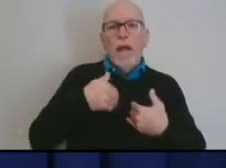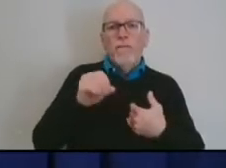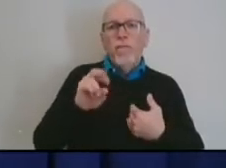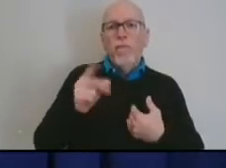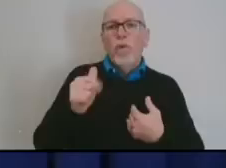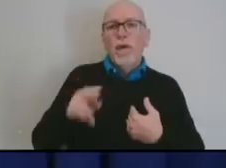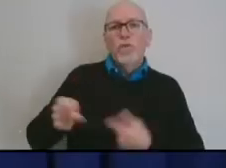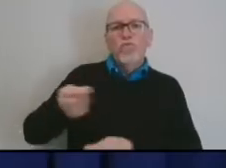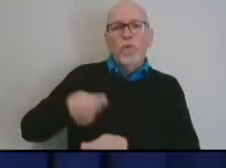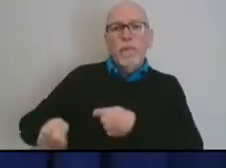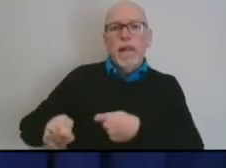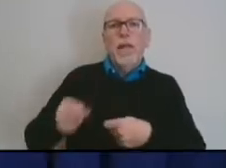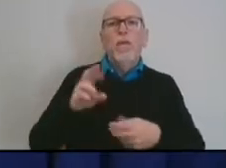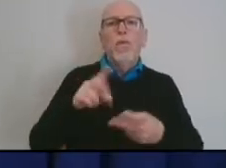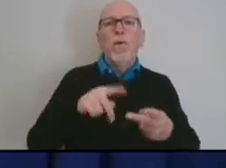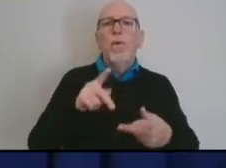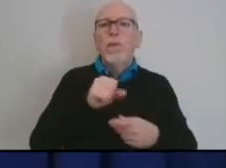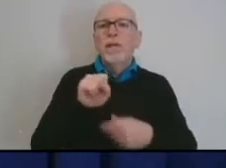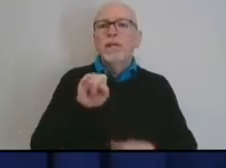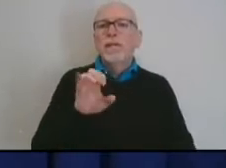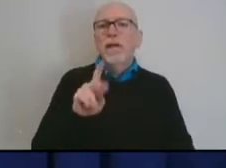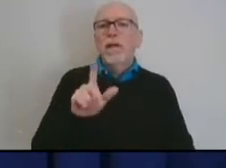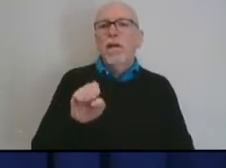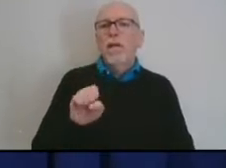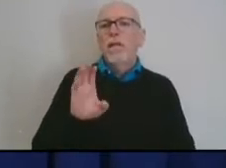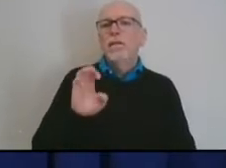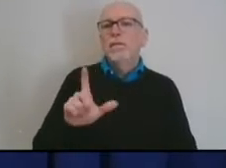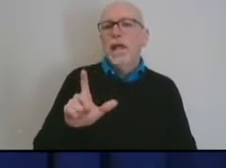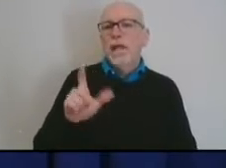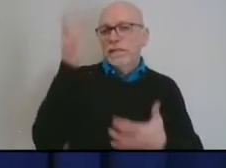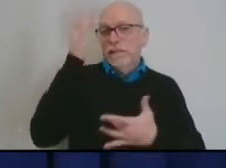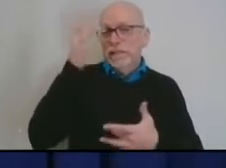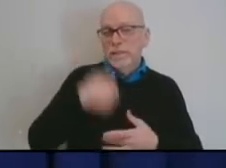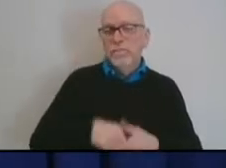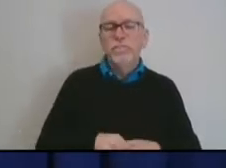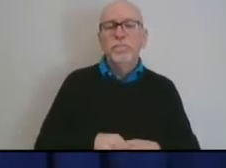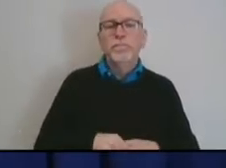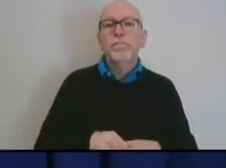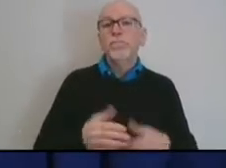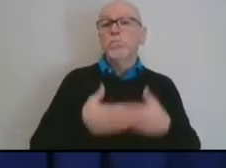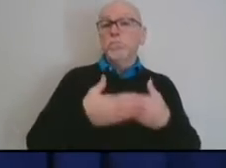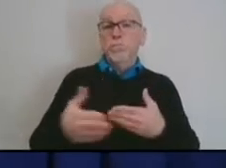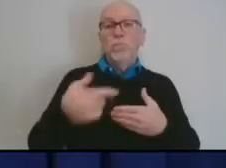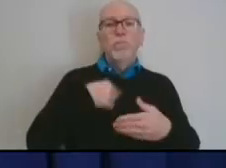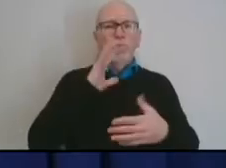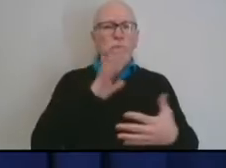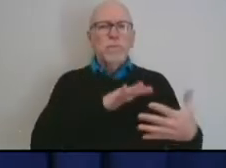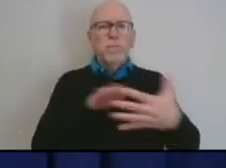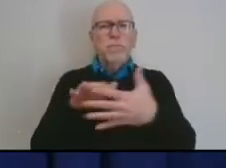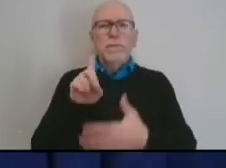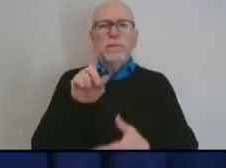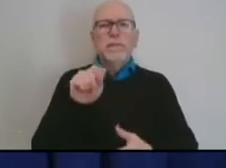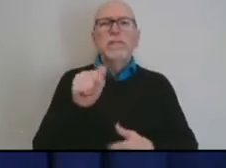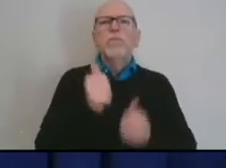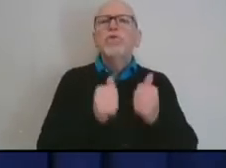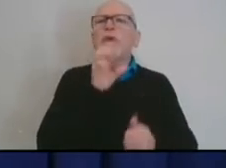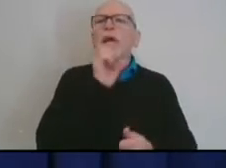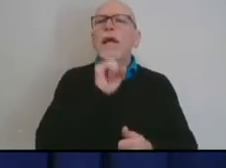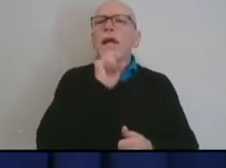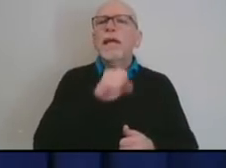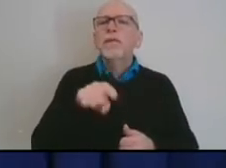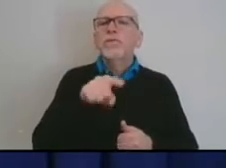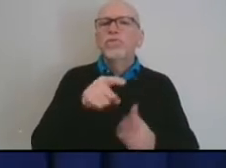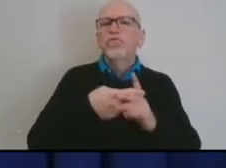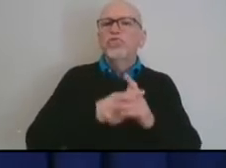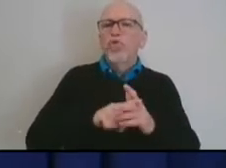and people with sickle cell disease. Moving forward, the committee will examine the data to determine at what age the risk due to age starts